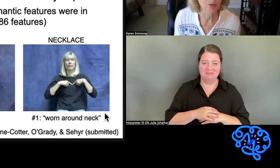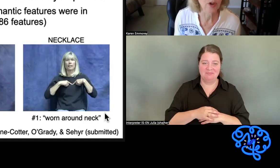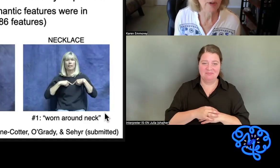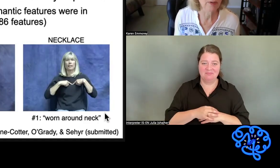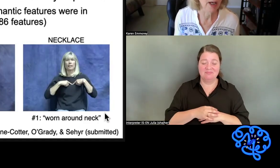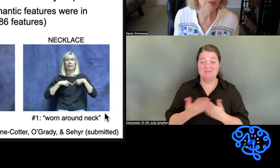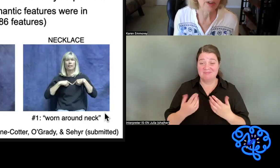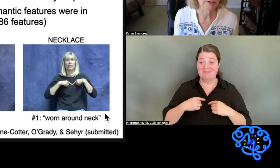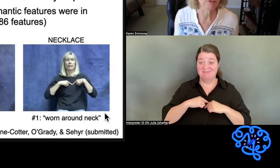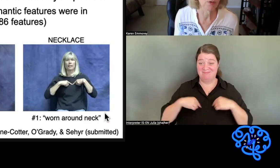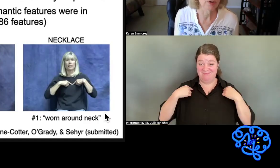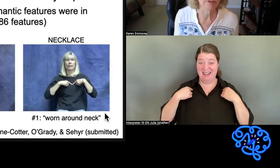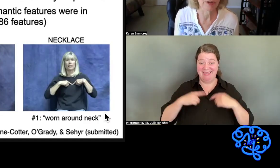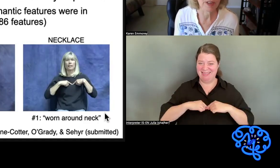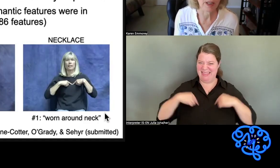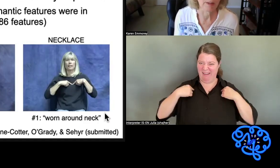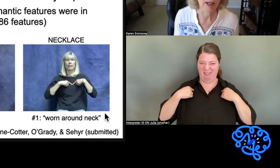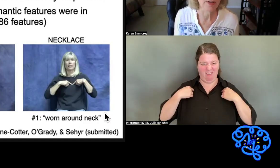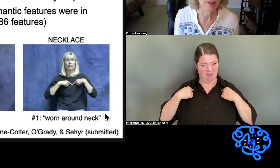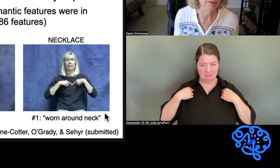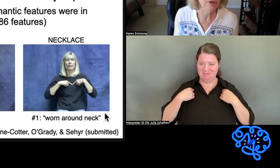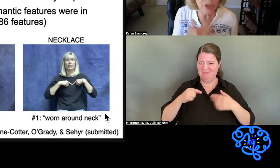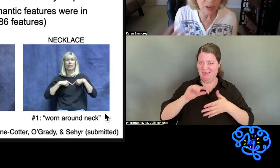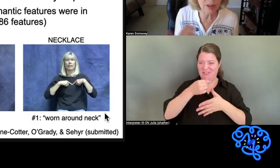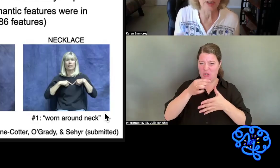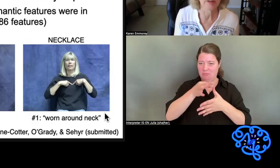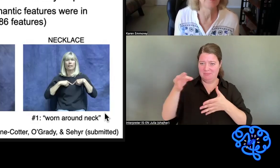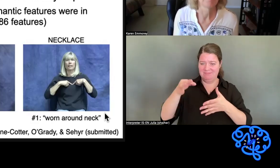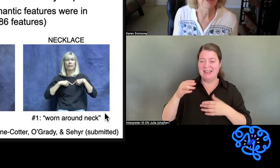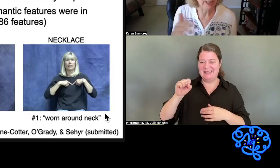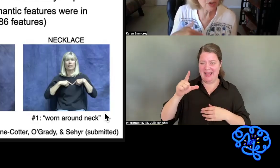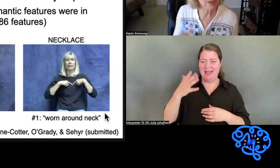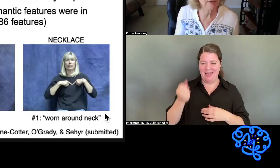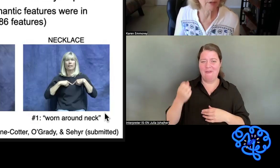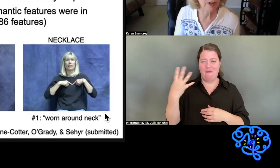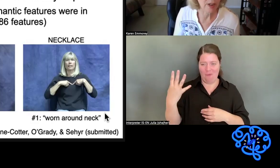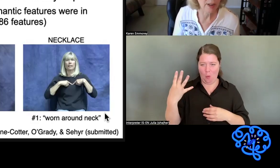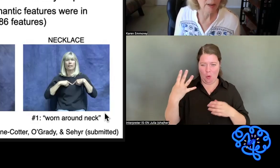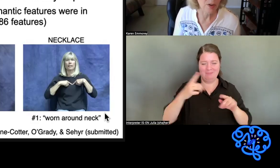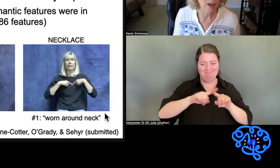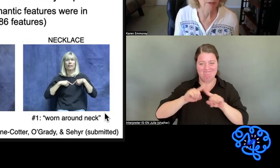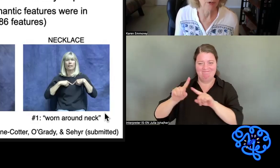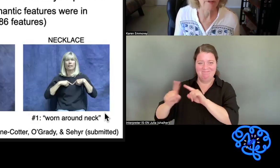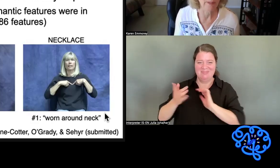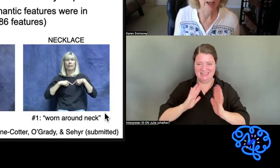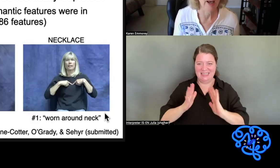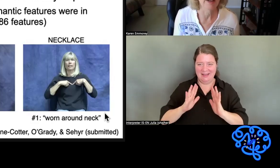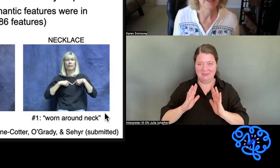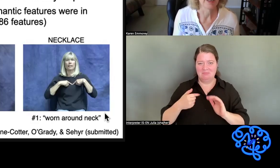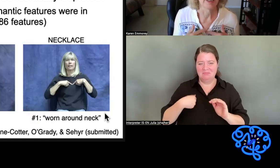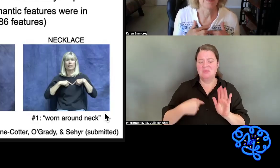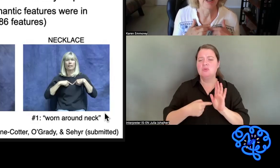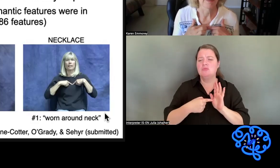And then worn around neck, there were actually 4 different ASL versions, variations for the sign necklace. All 4 of them